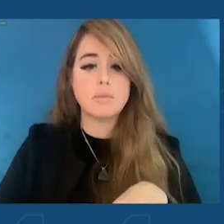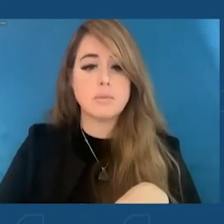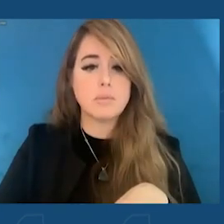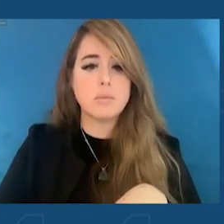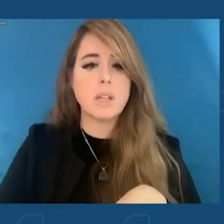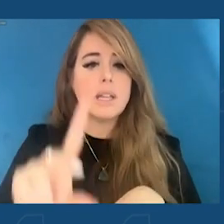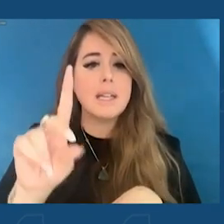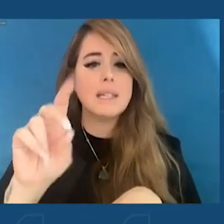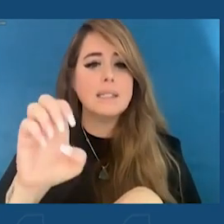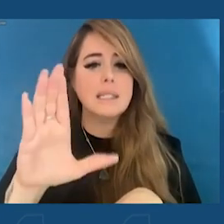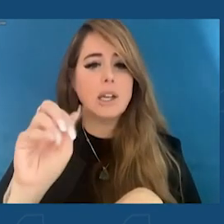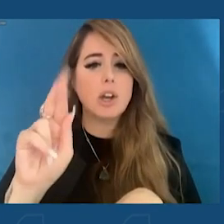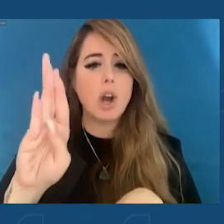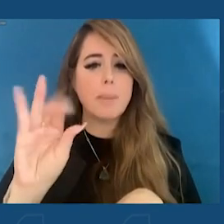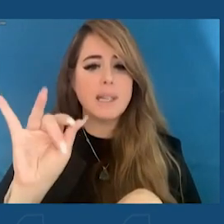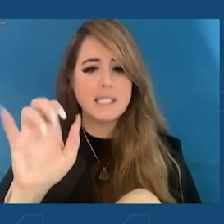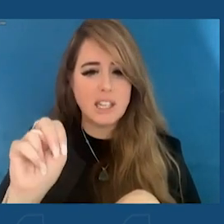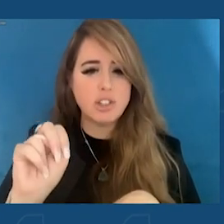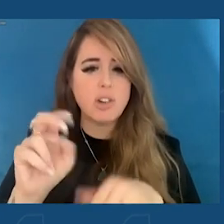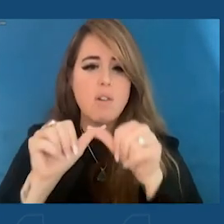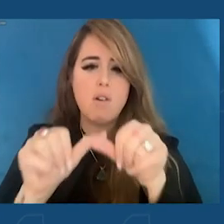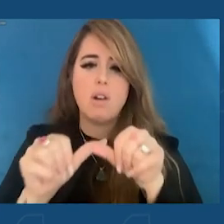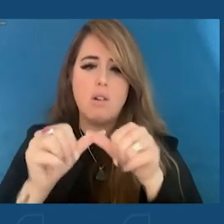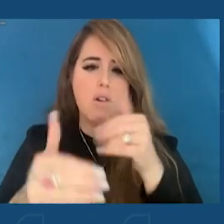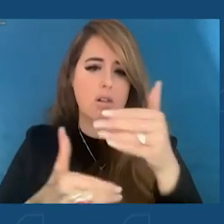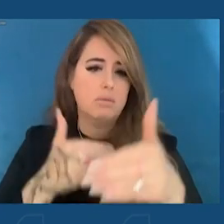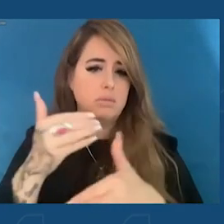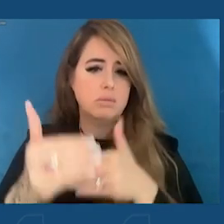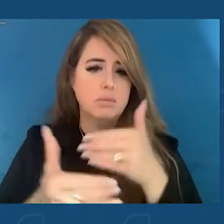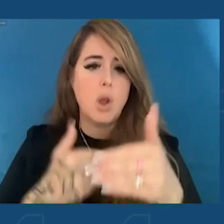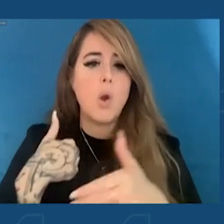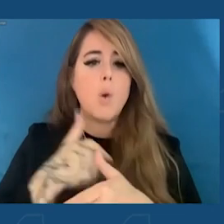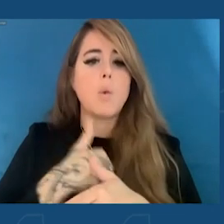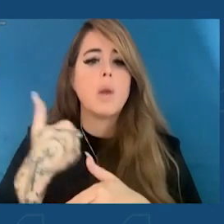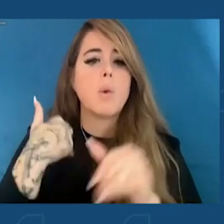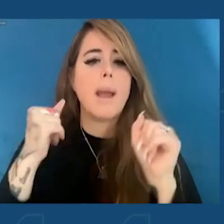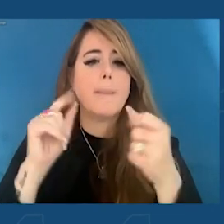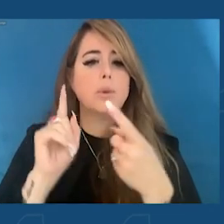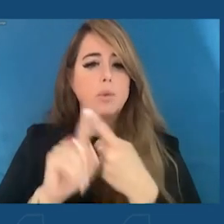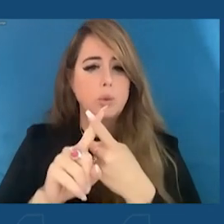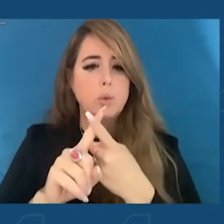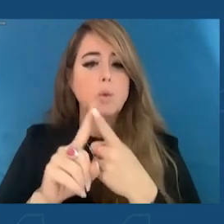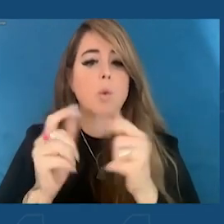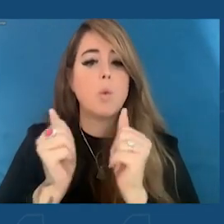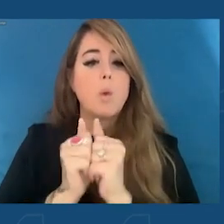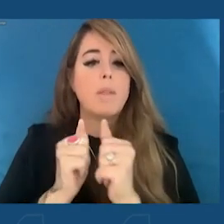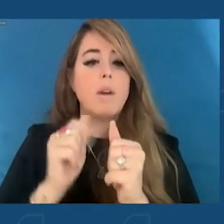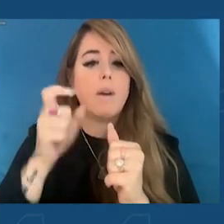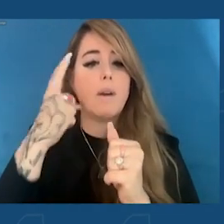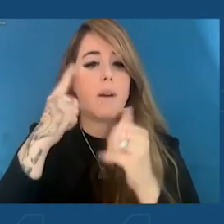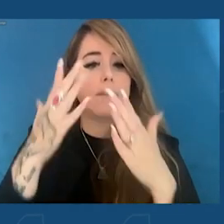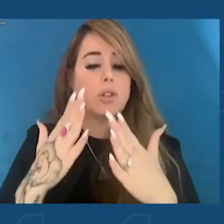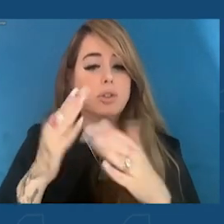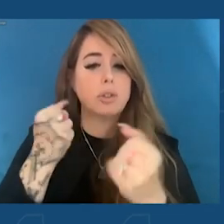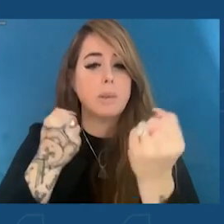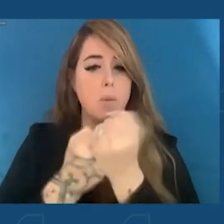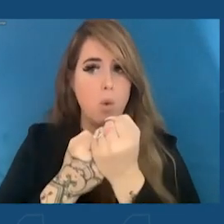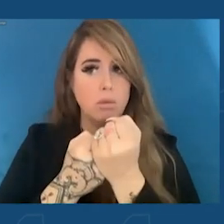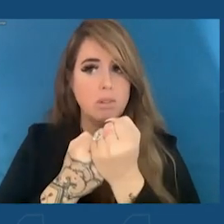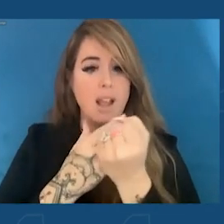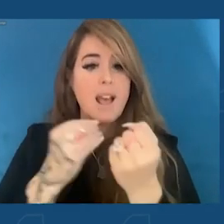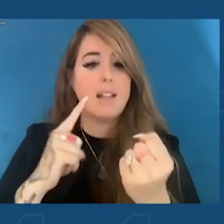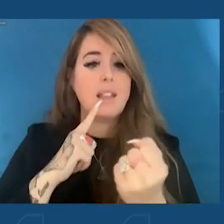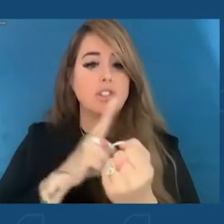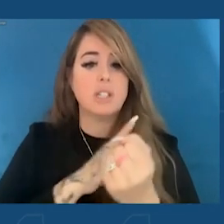decarbonization of buildings, on and on and on. We were able, with the governor's support and ultimately the legislature's